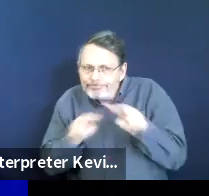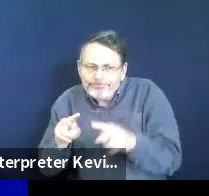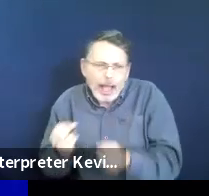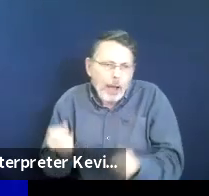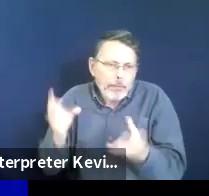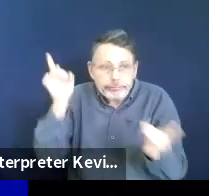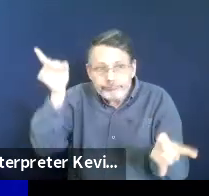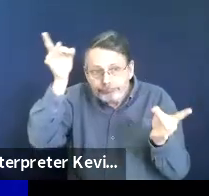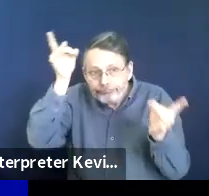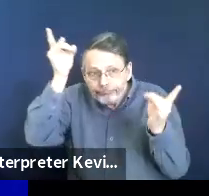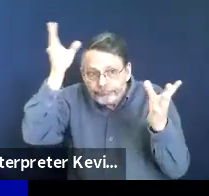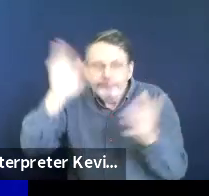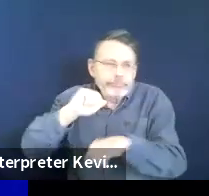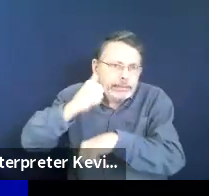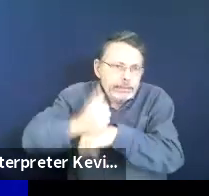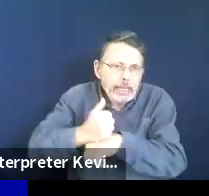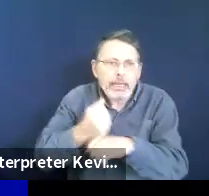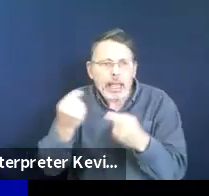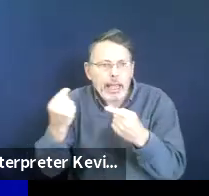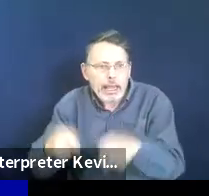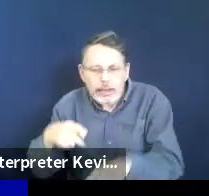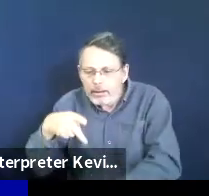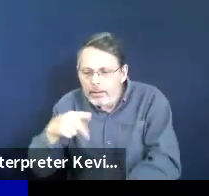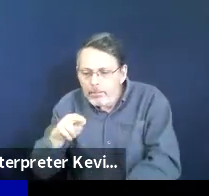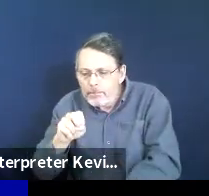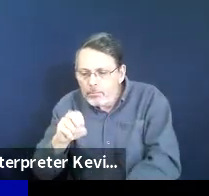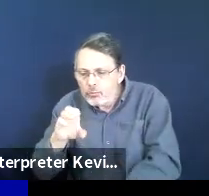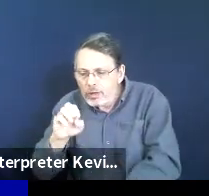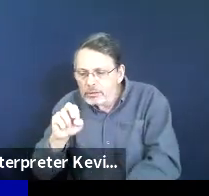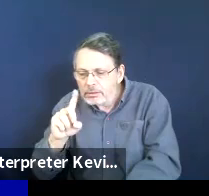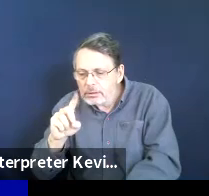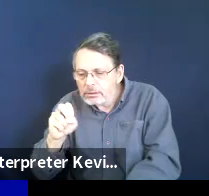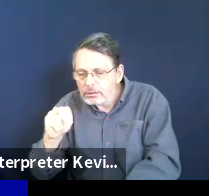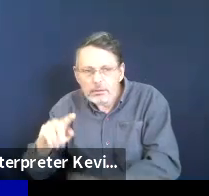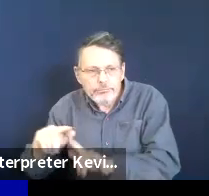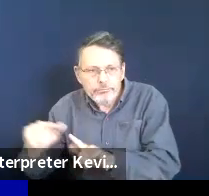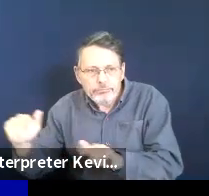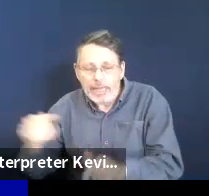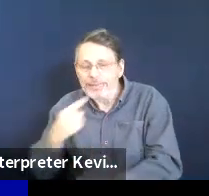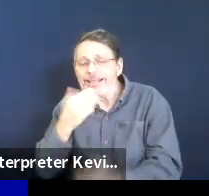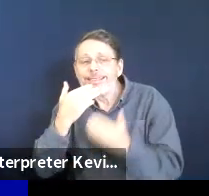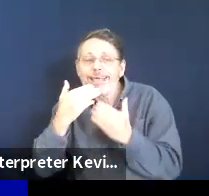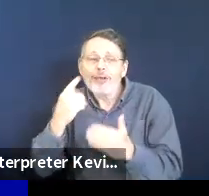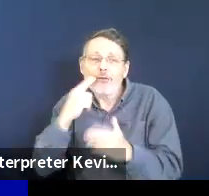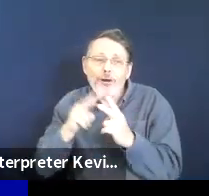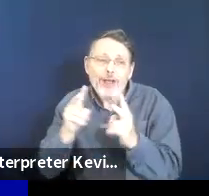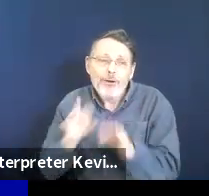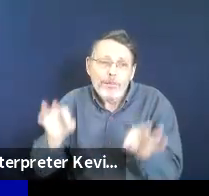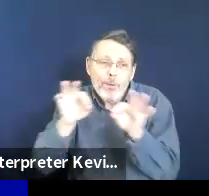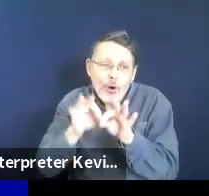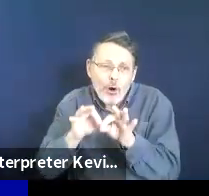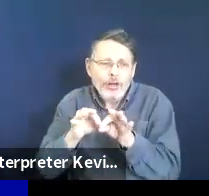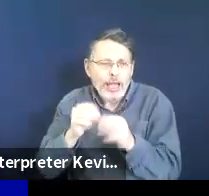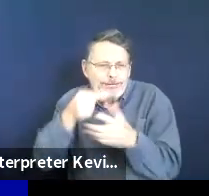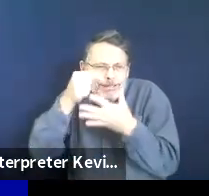of setting a precedent, etc.? And they just added a very thank you for a very informative and